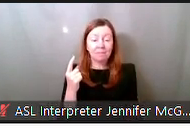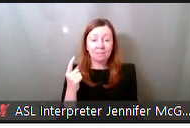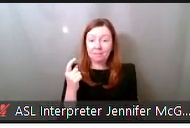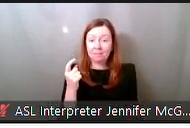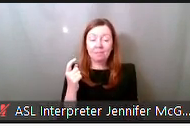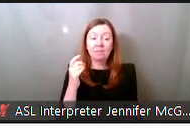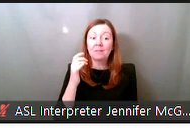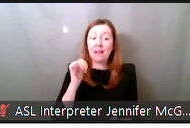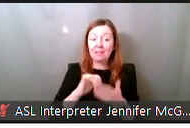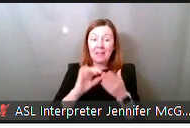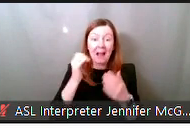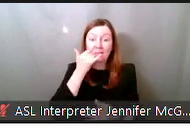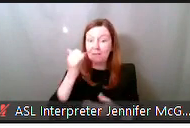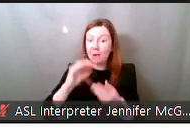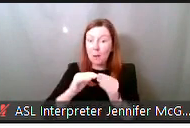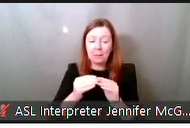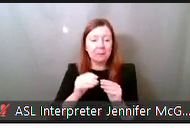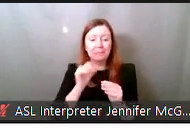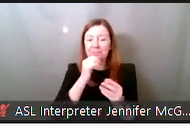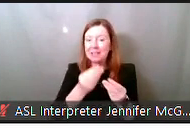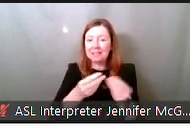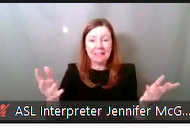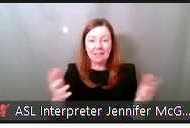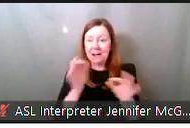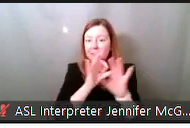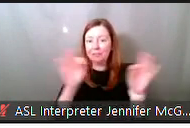That the heat line does not give out free